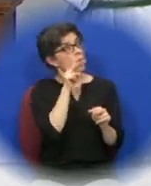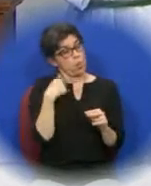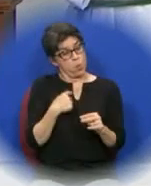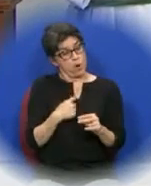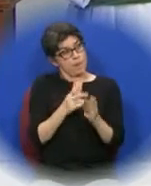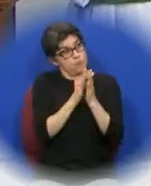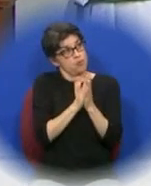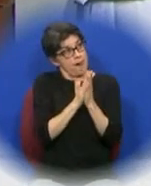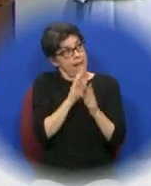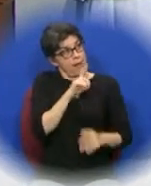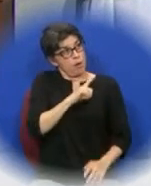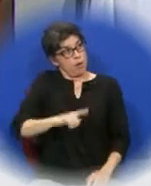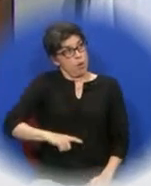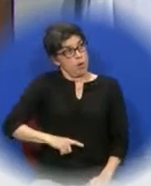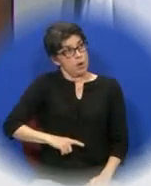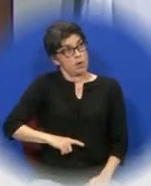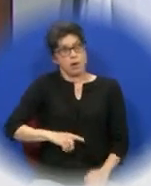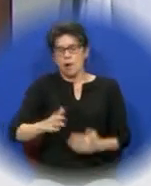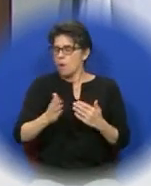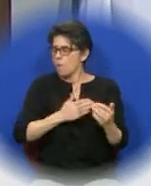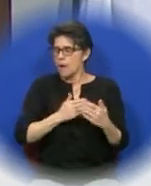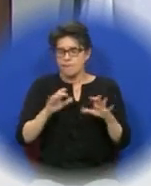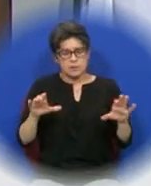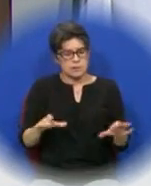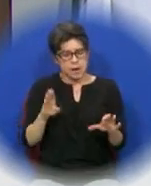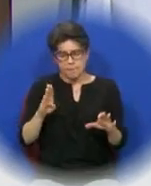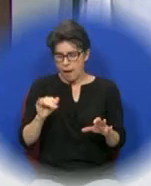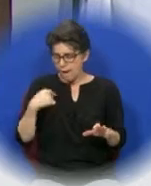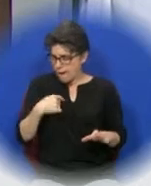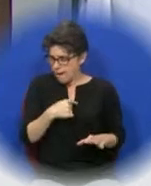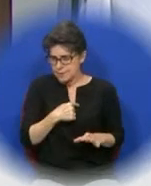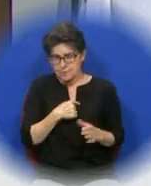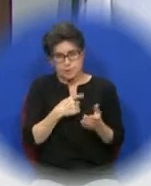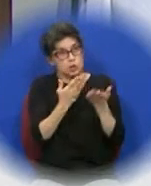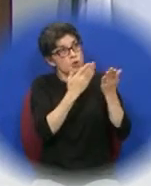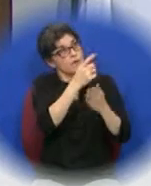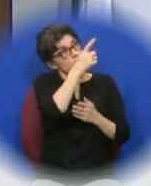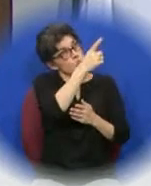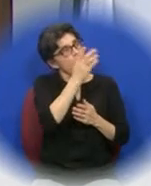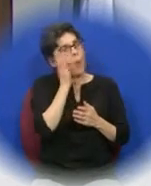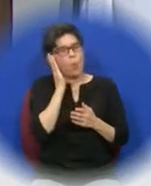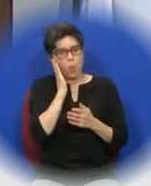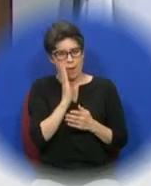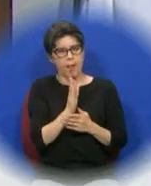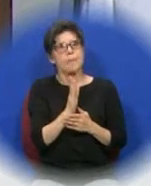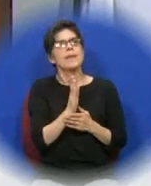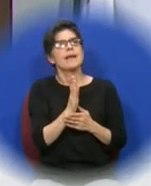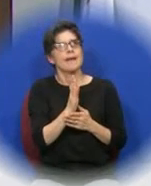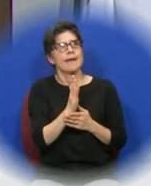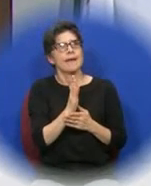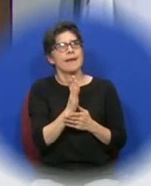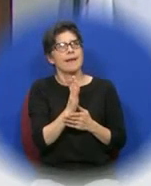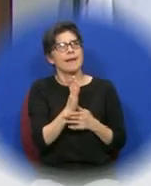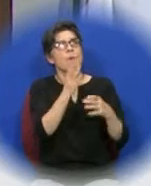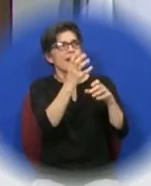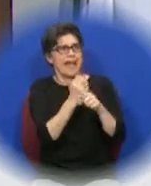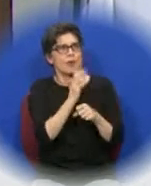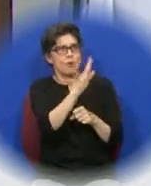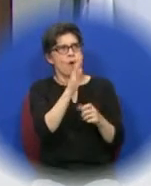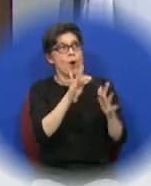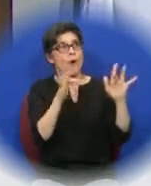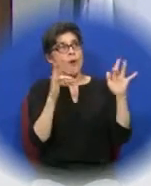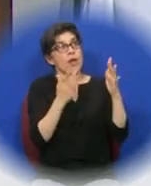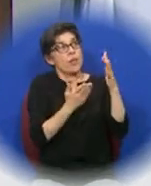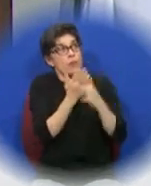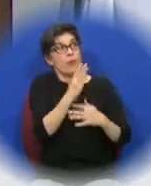we make to your majesty, that whatever is done by us in your service may be directed above all to your glory. Through Christ